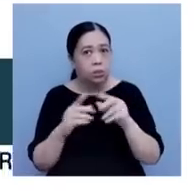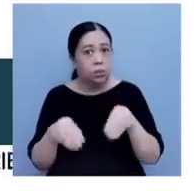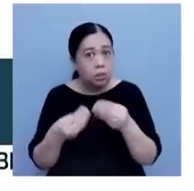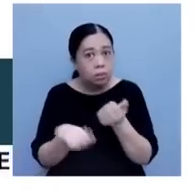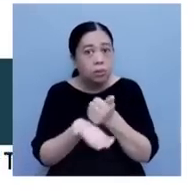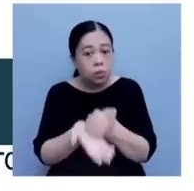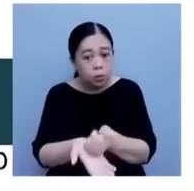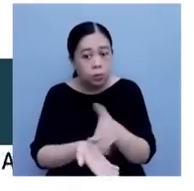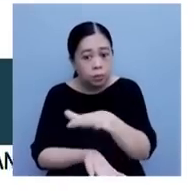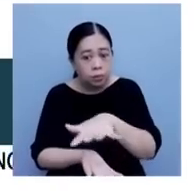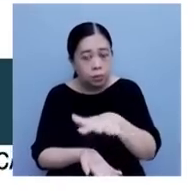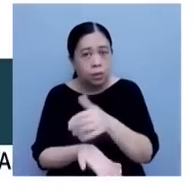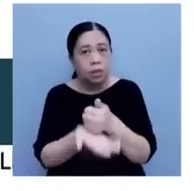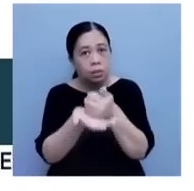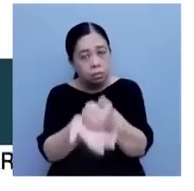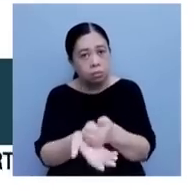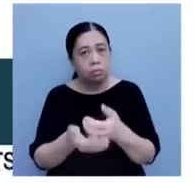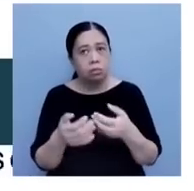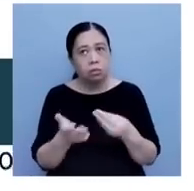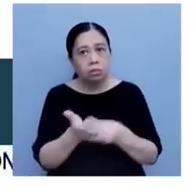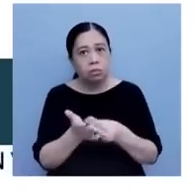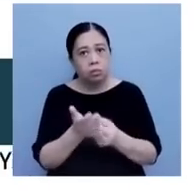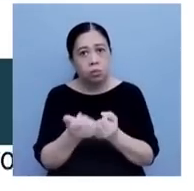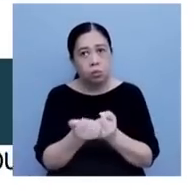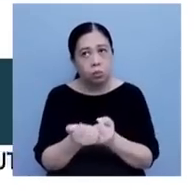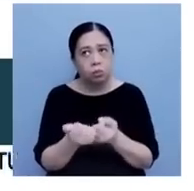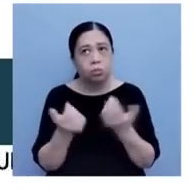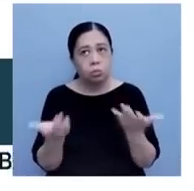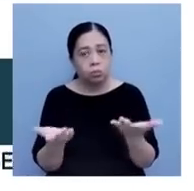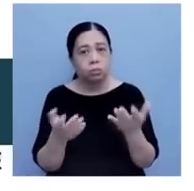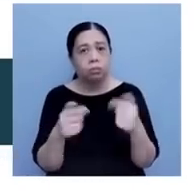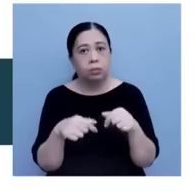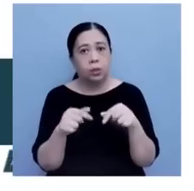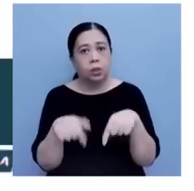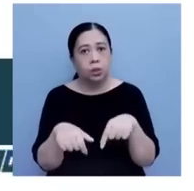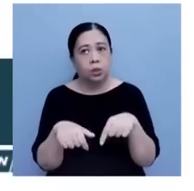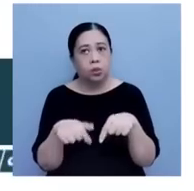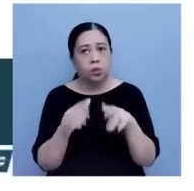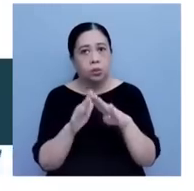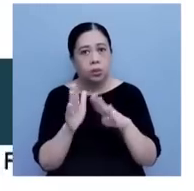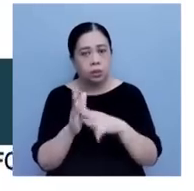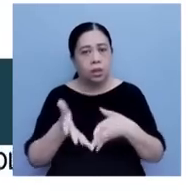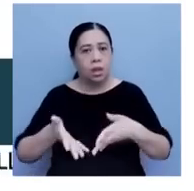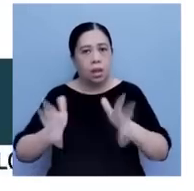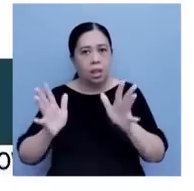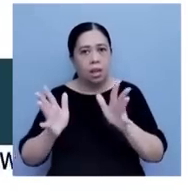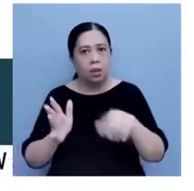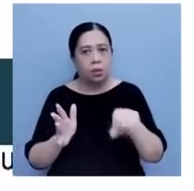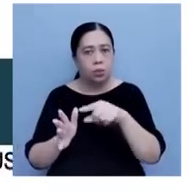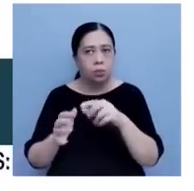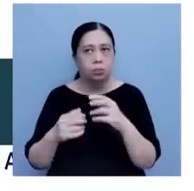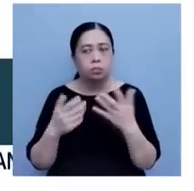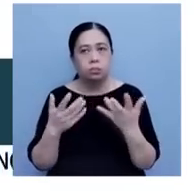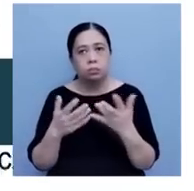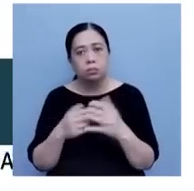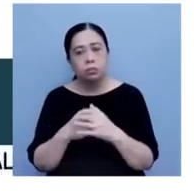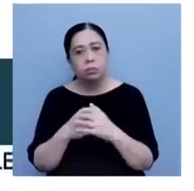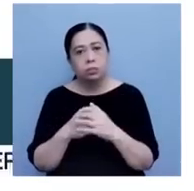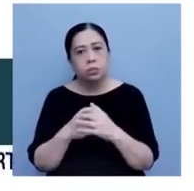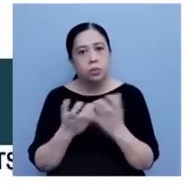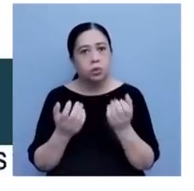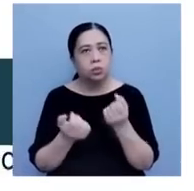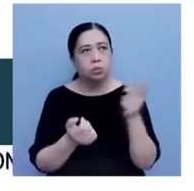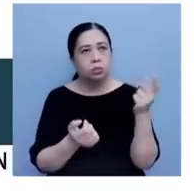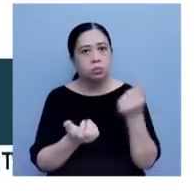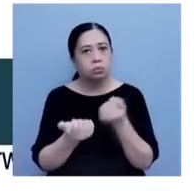subsidies to them, then at this point in time, then the bill authorizes them to